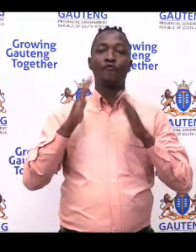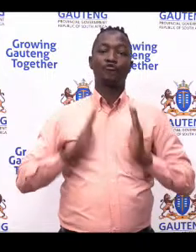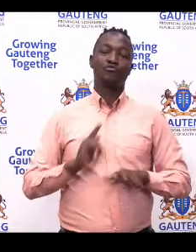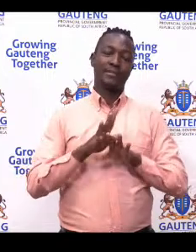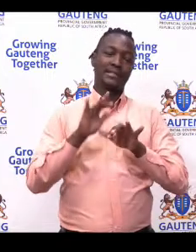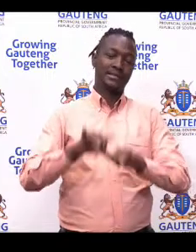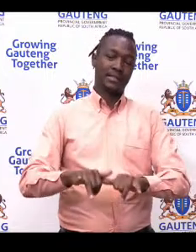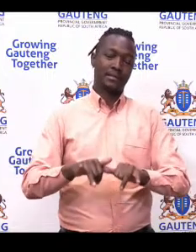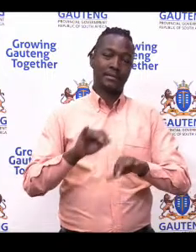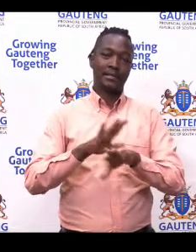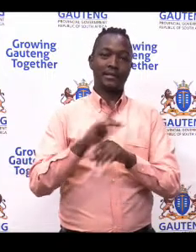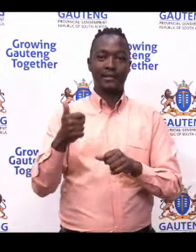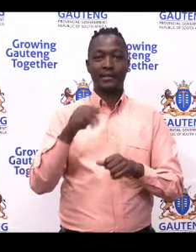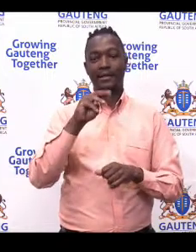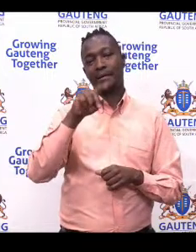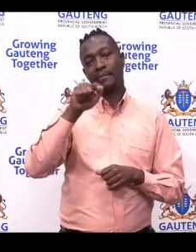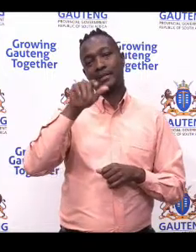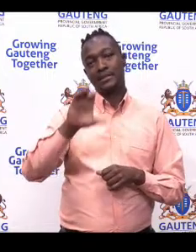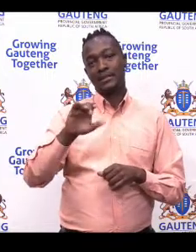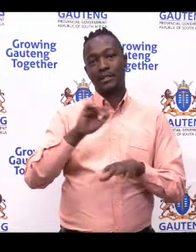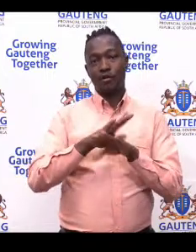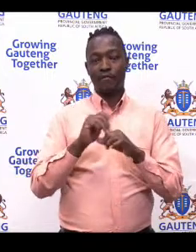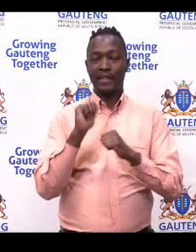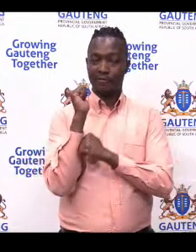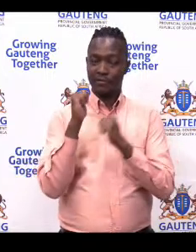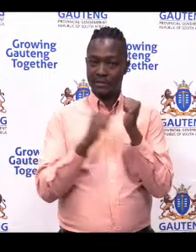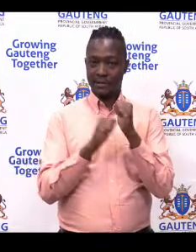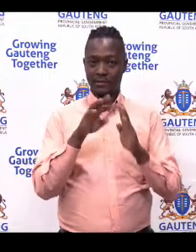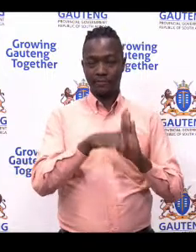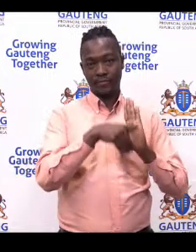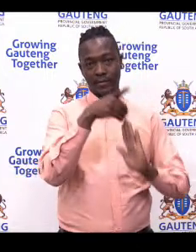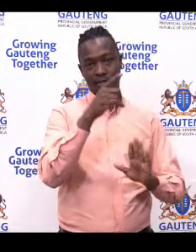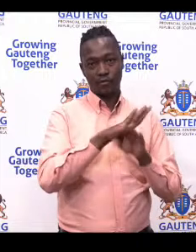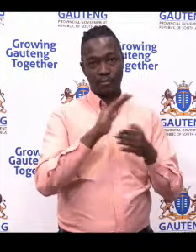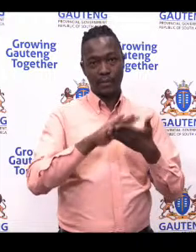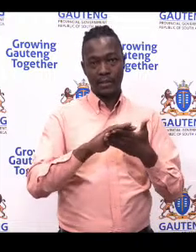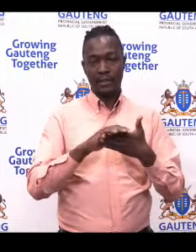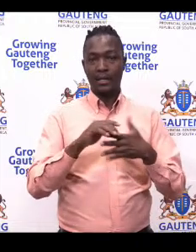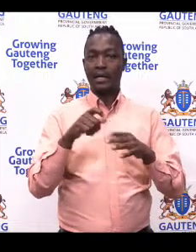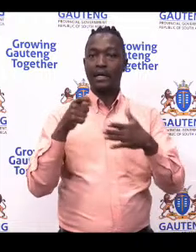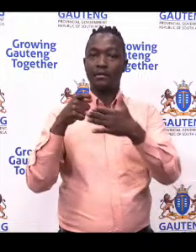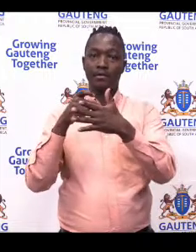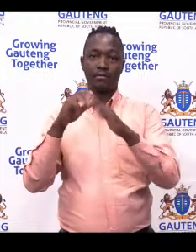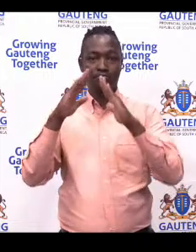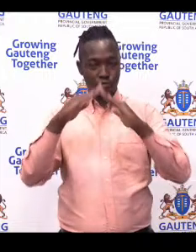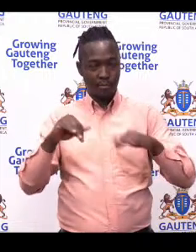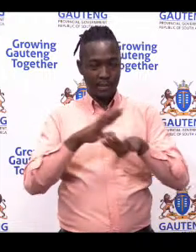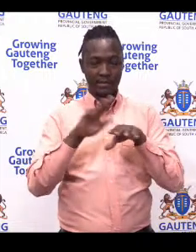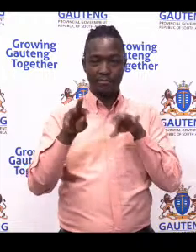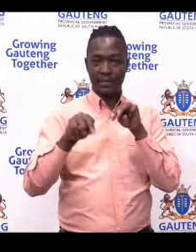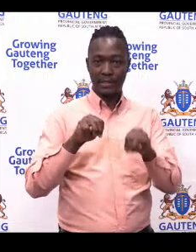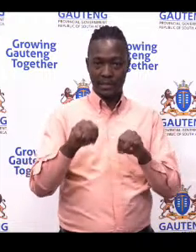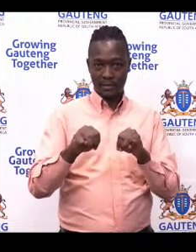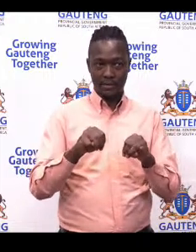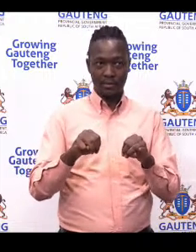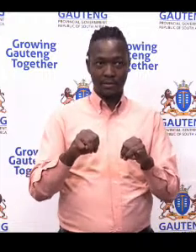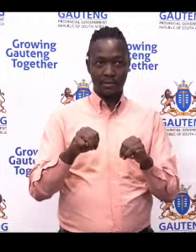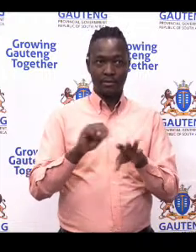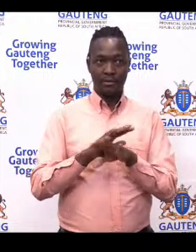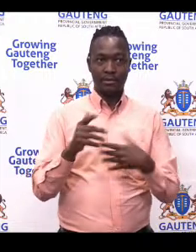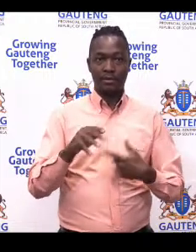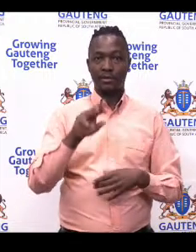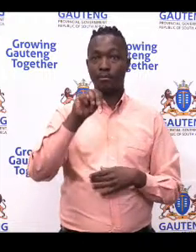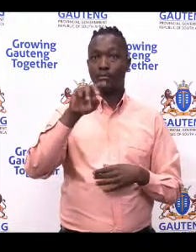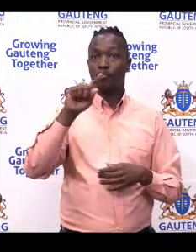and the MEC of Infrastructure Development and Property Management, Ms. Tasneem